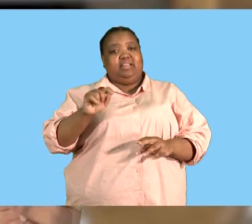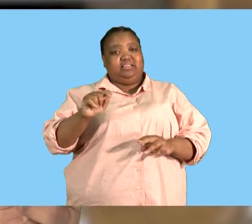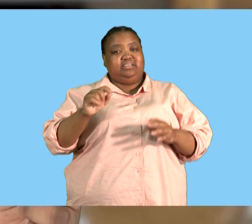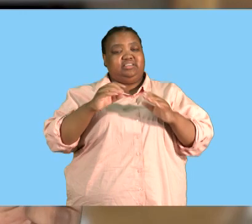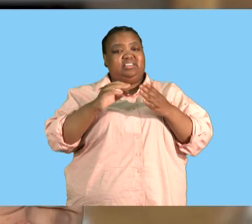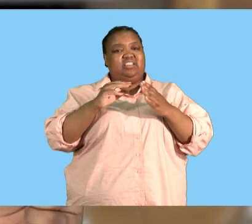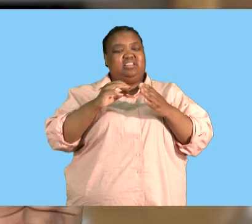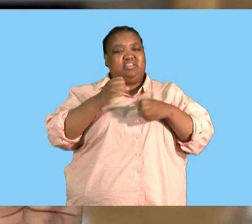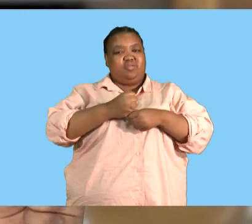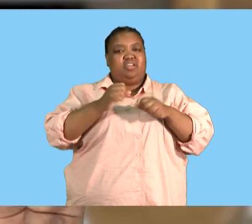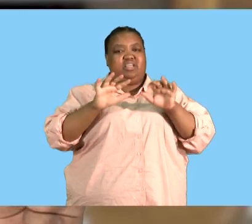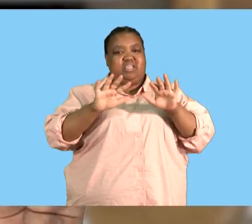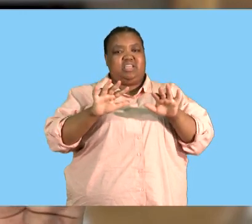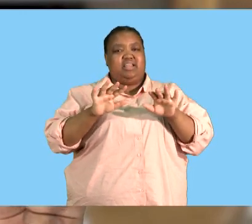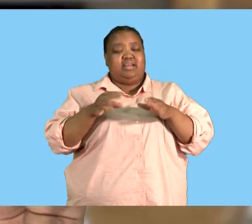Guide Paper 2.